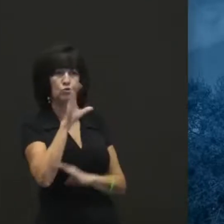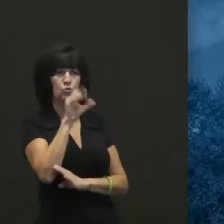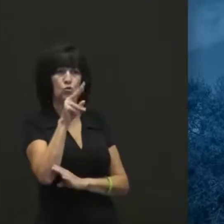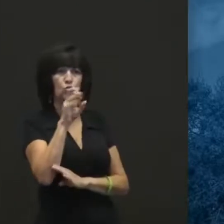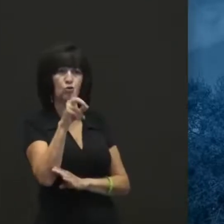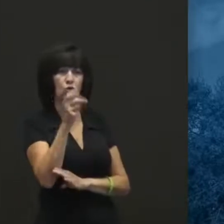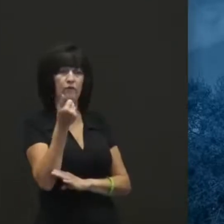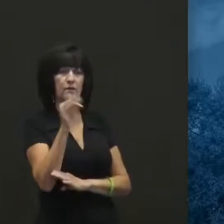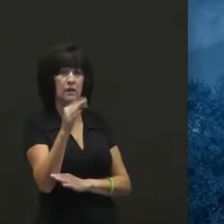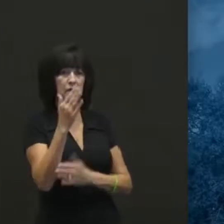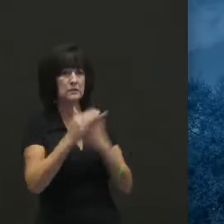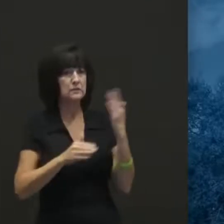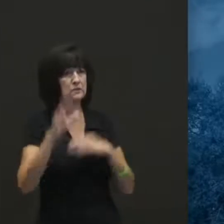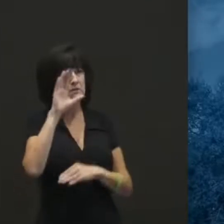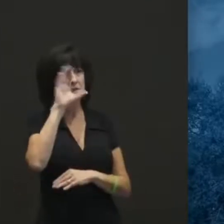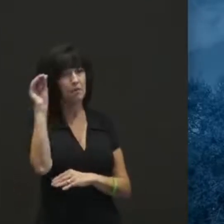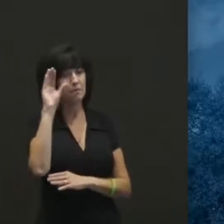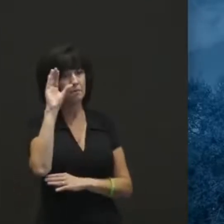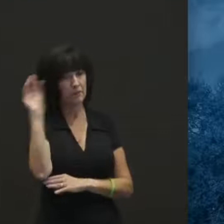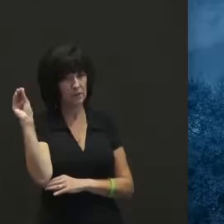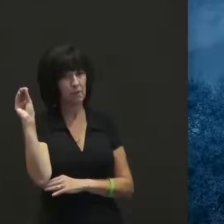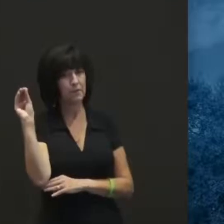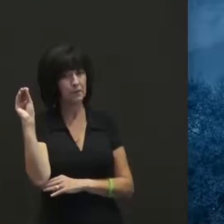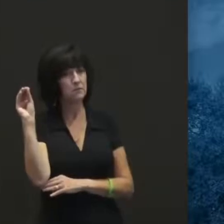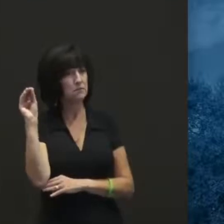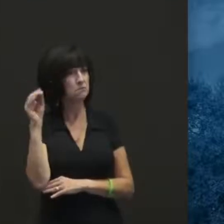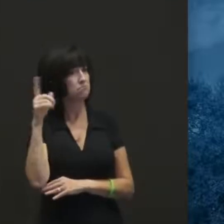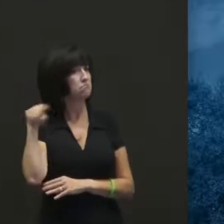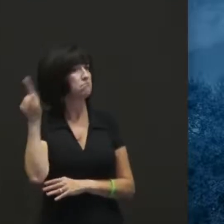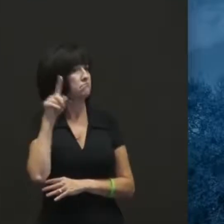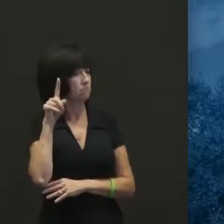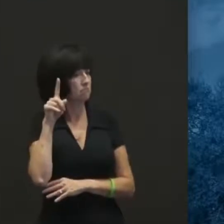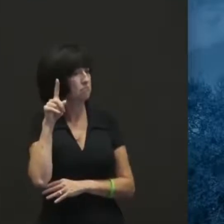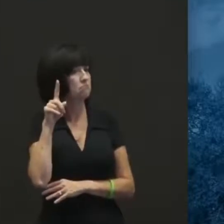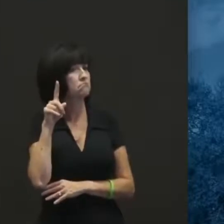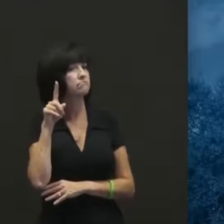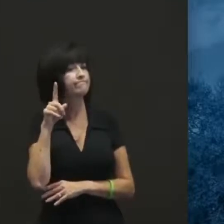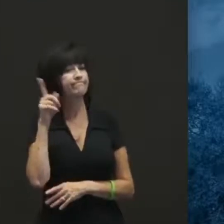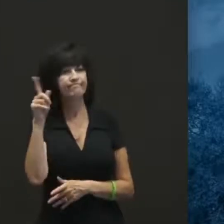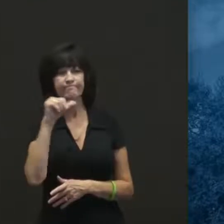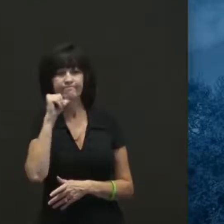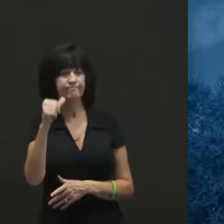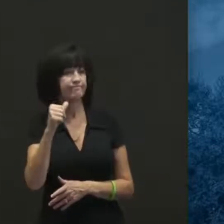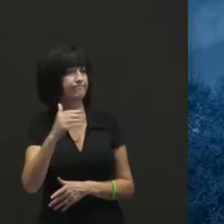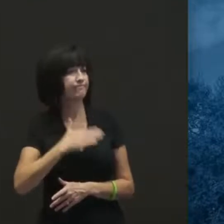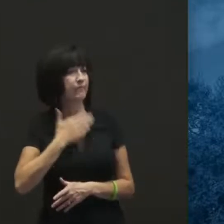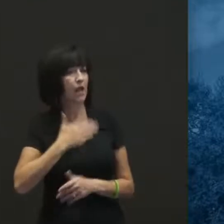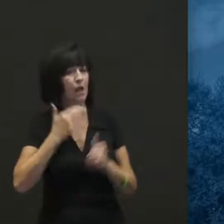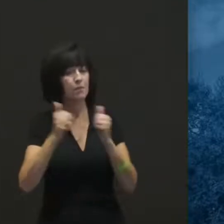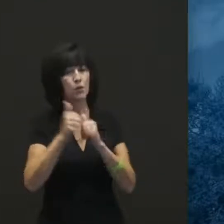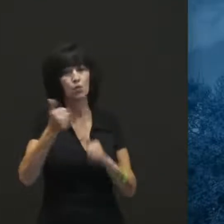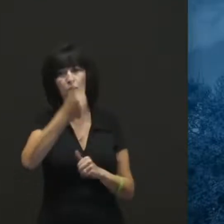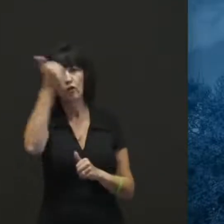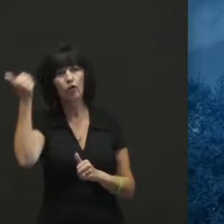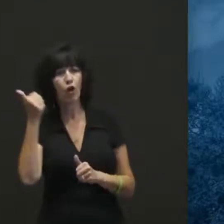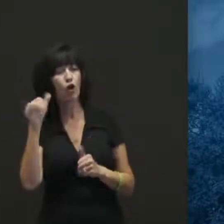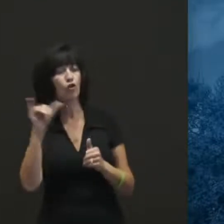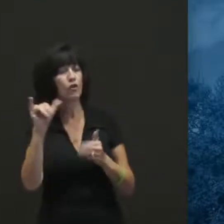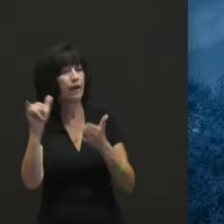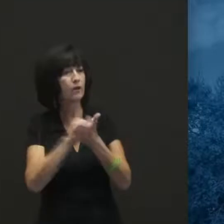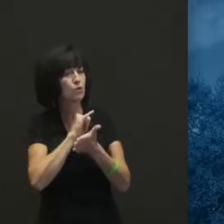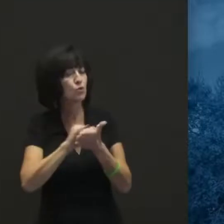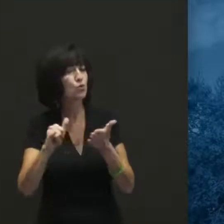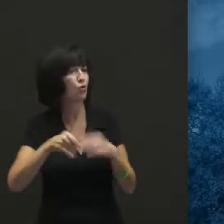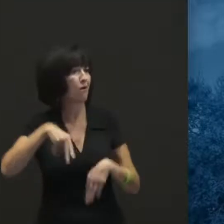were displeased with the high cost of living, higher taxes, particularly in Metro New York City